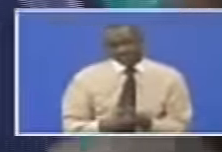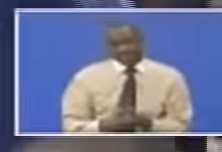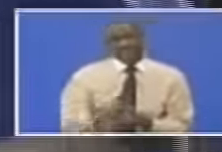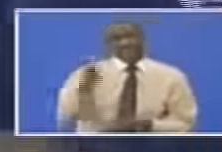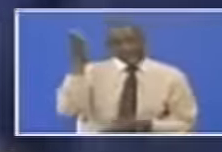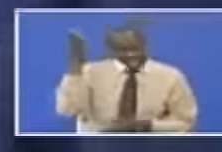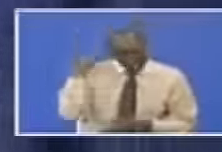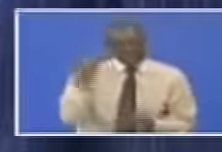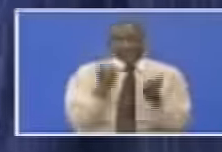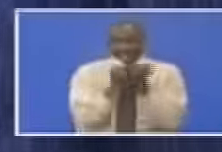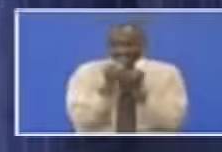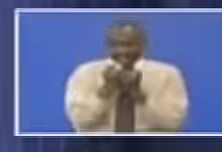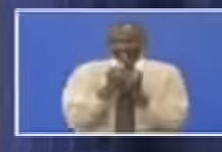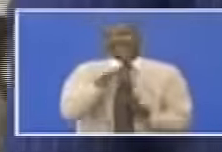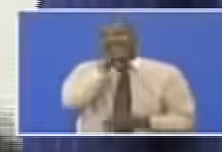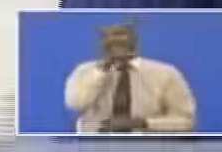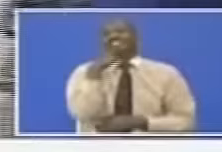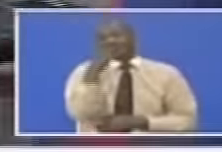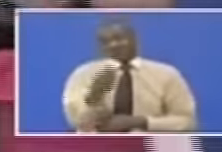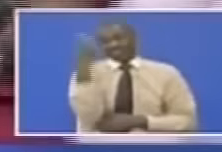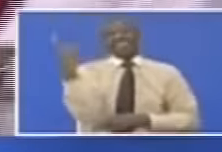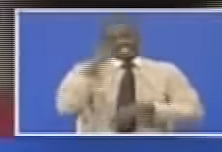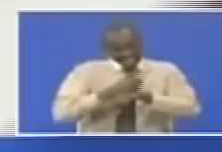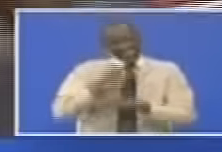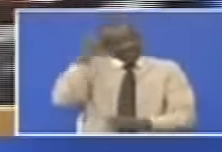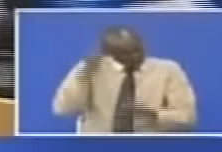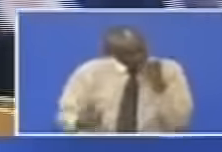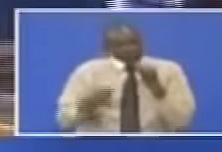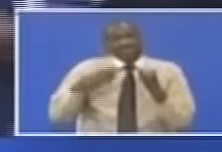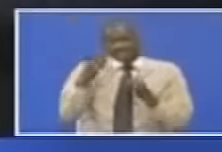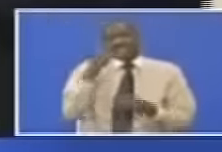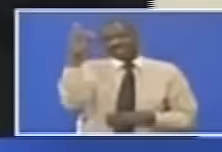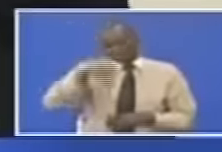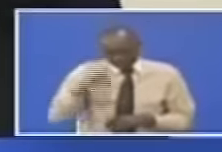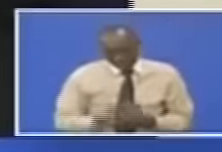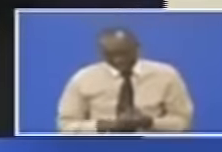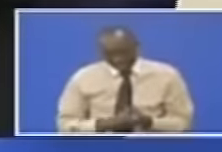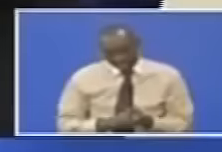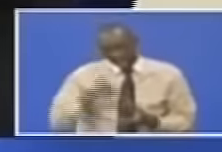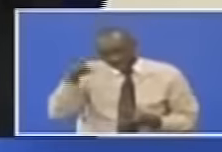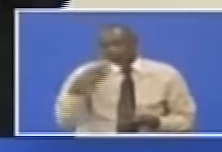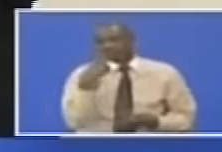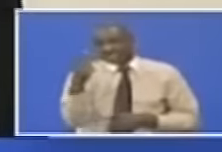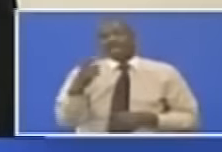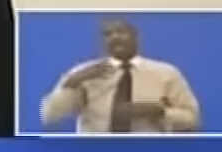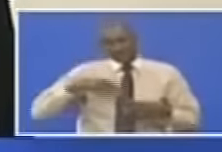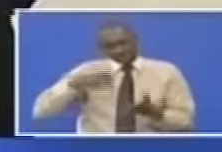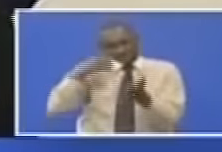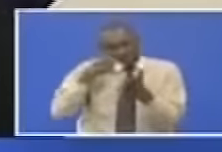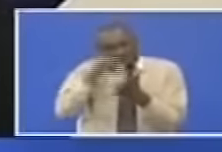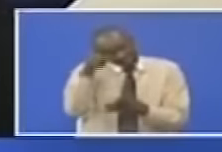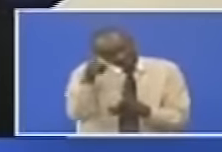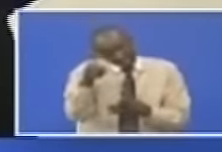Last weekend, Court Leader Raila Odinga issued a three-day ultimatum to the Director of Public Prosecutions to name individuals involved in the Eurobond